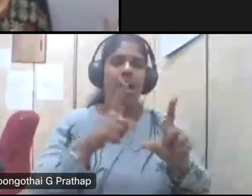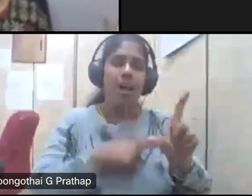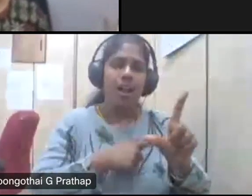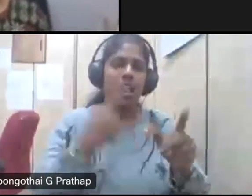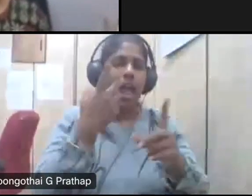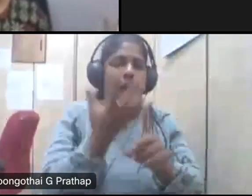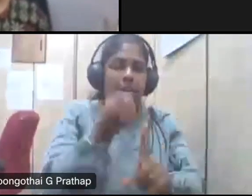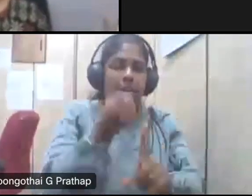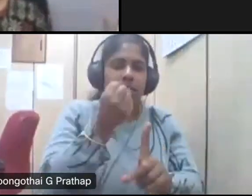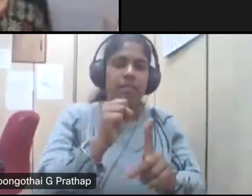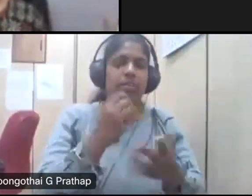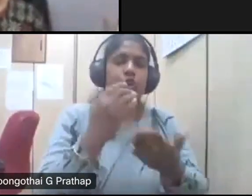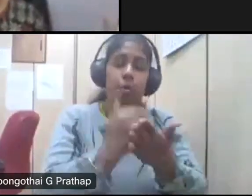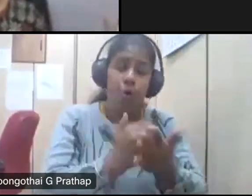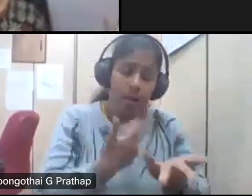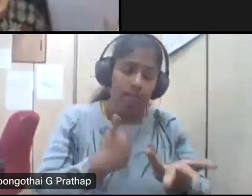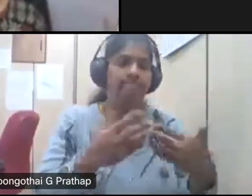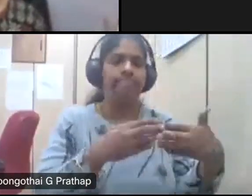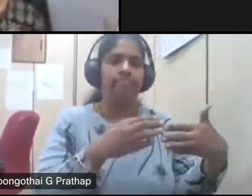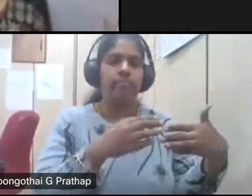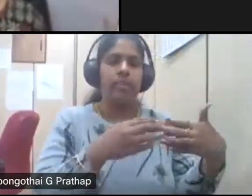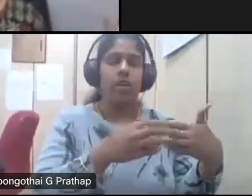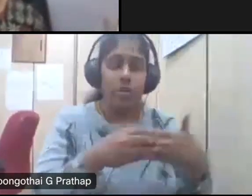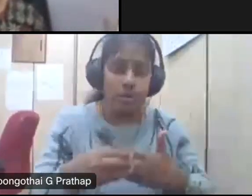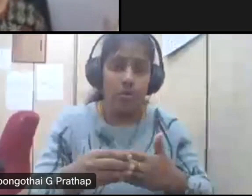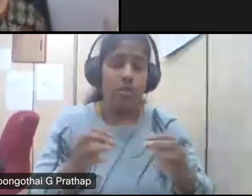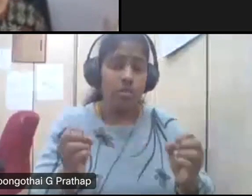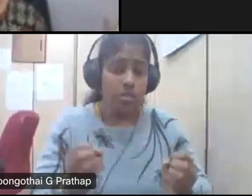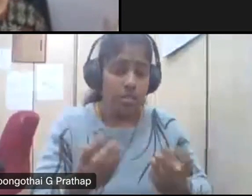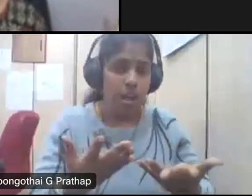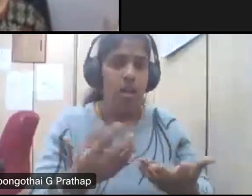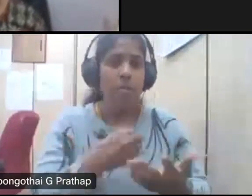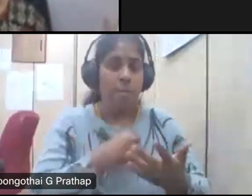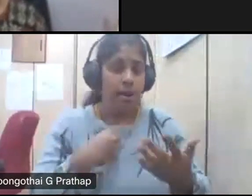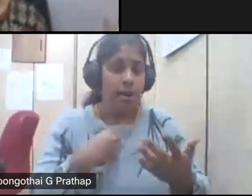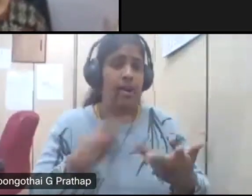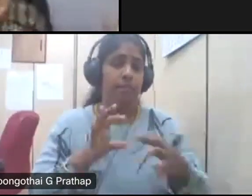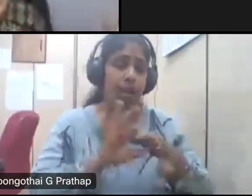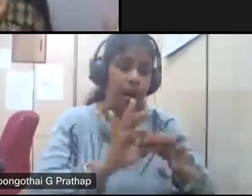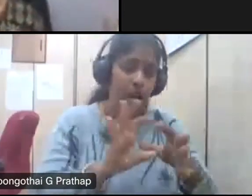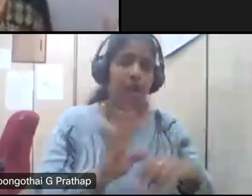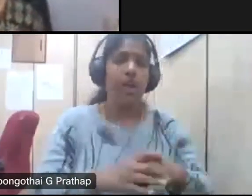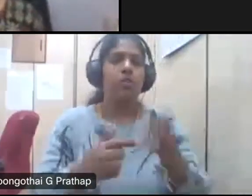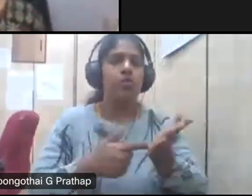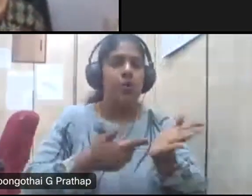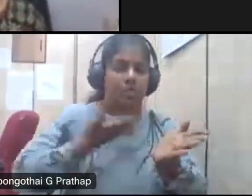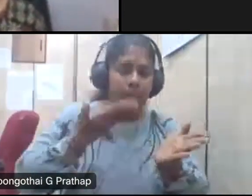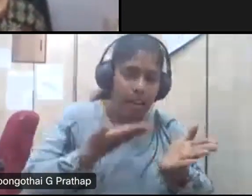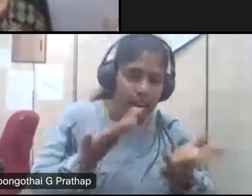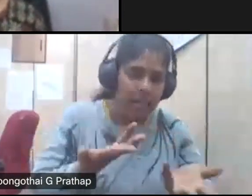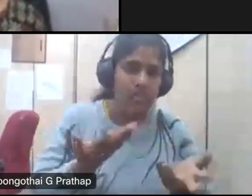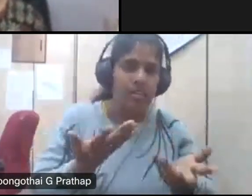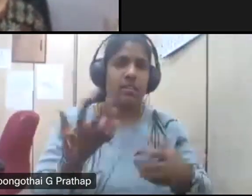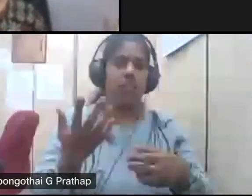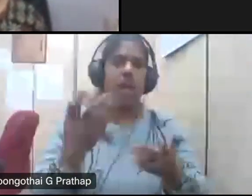the child is medically fit. With better acceptance, inclusive schools, appropriate training centers, we